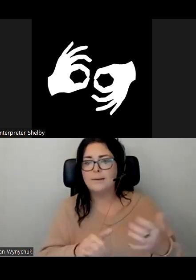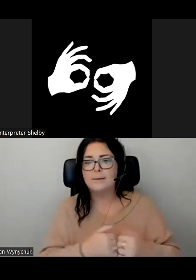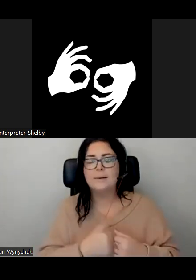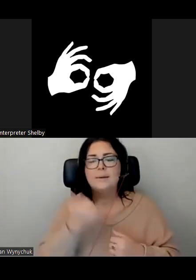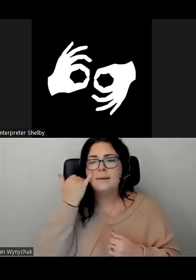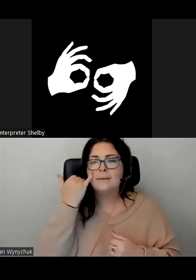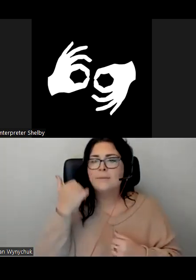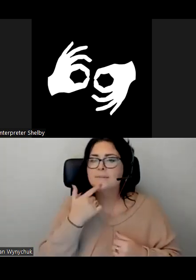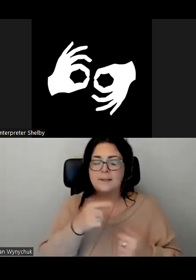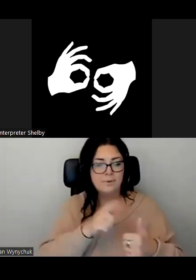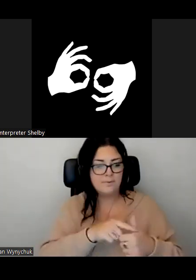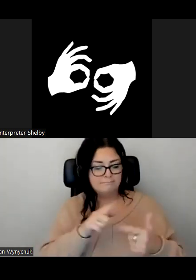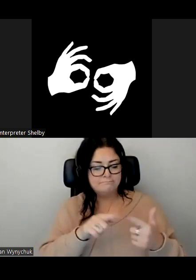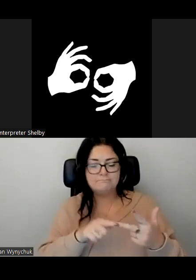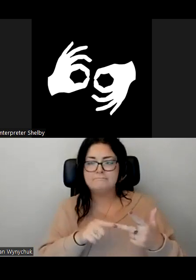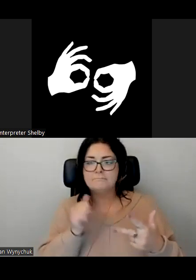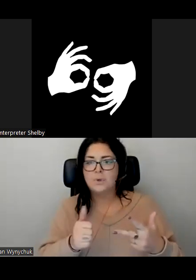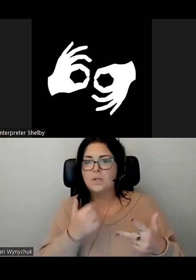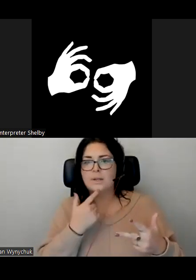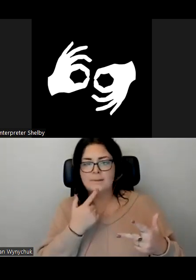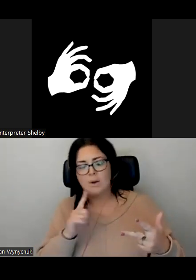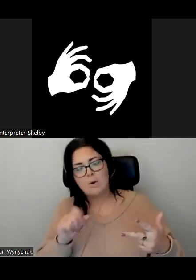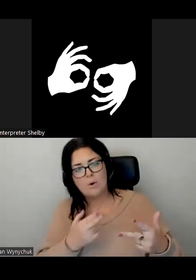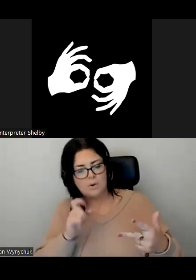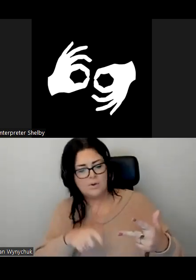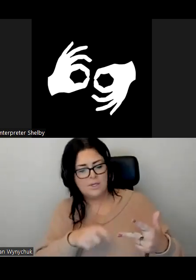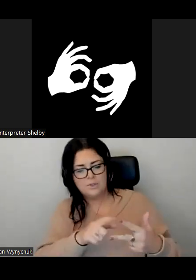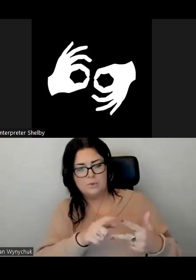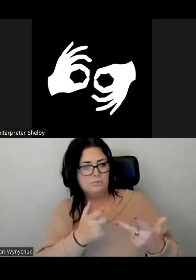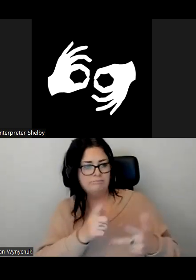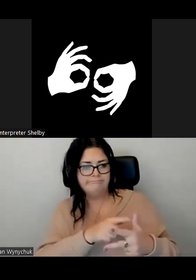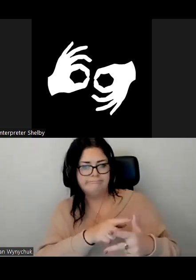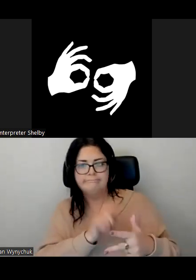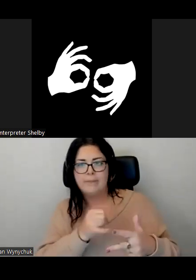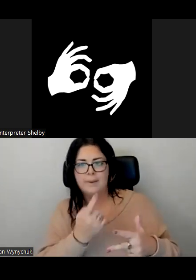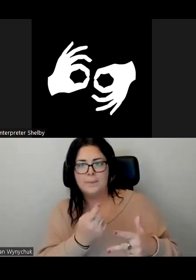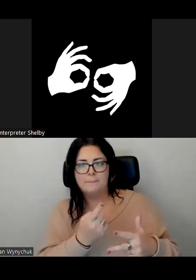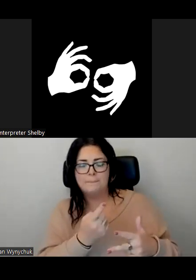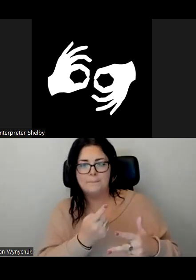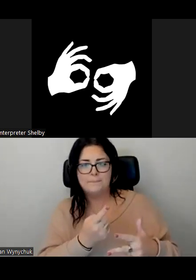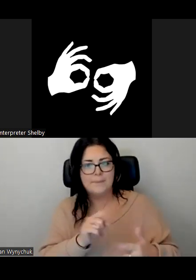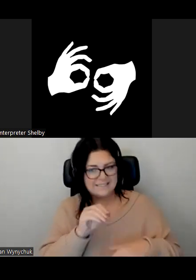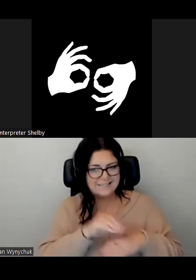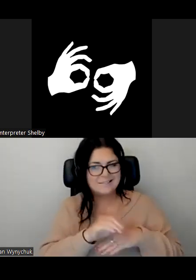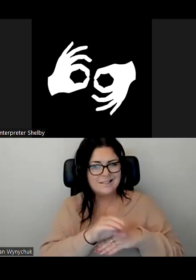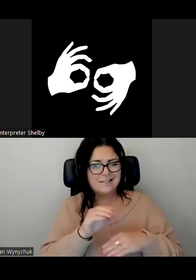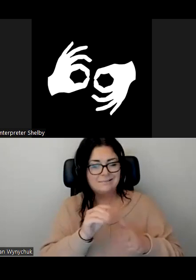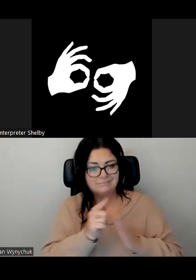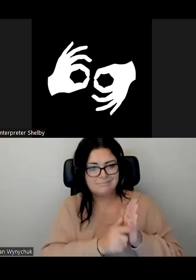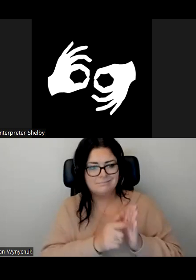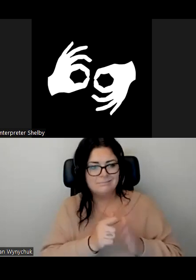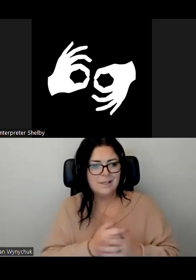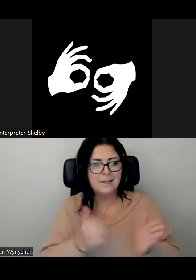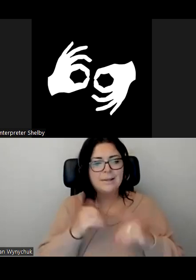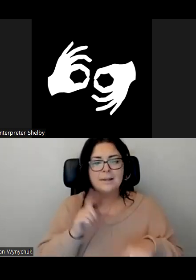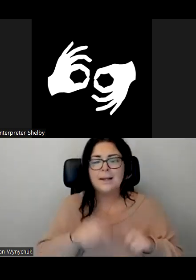A, B, or C, I can't say you need to do option A. Okay, that's legal advice. I can't tell